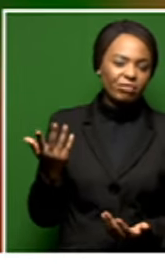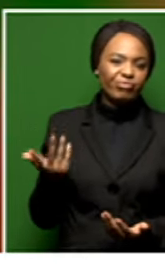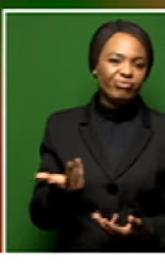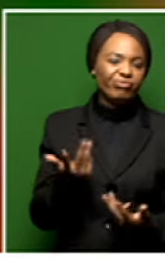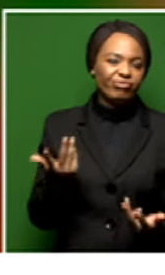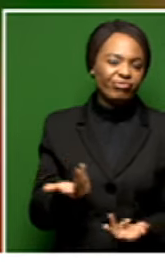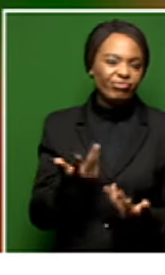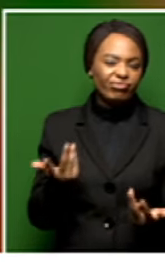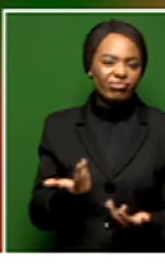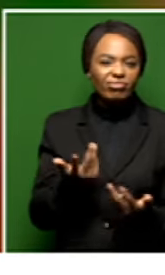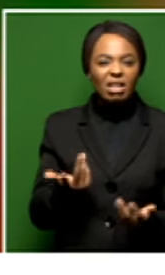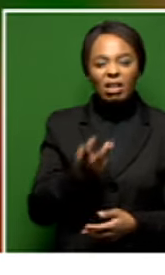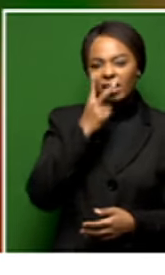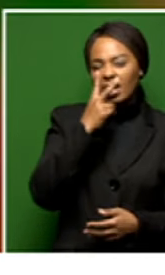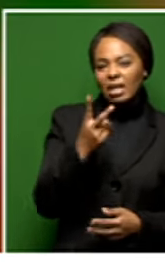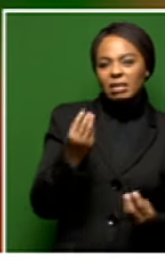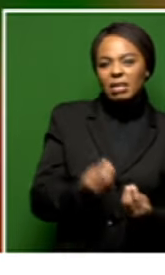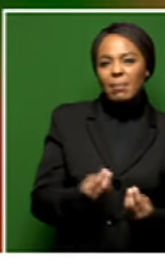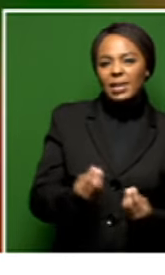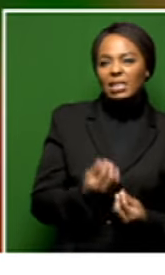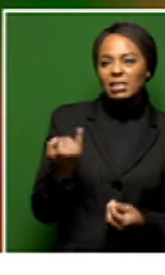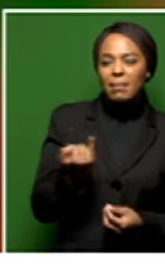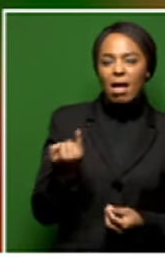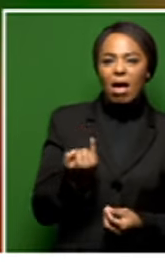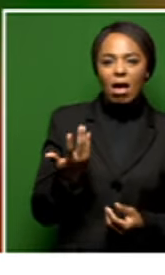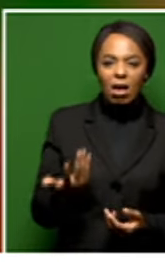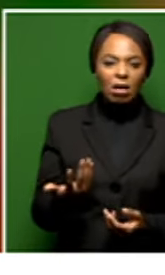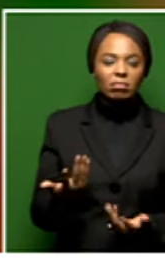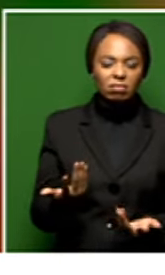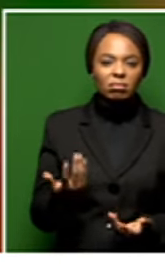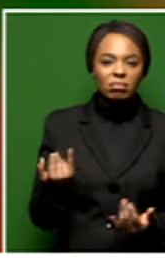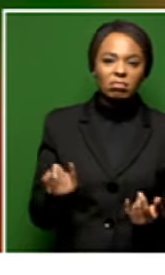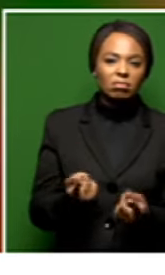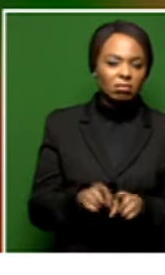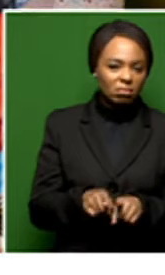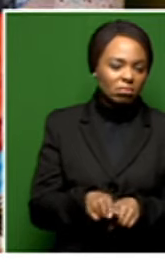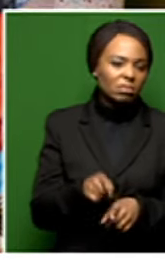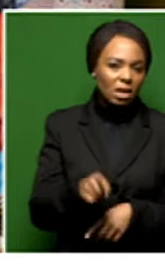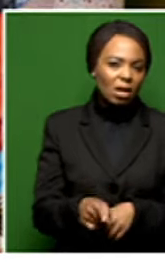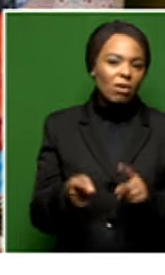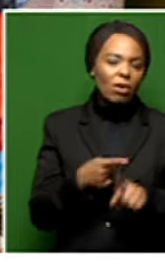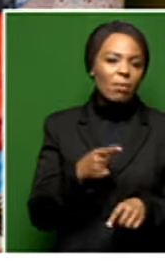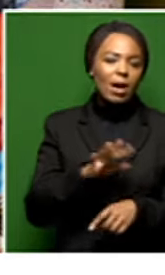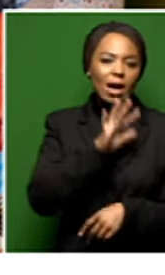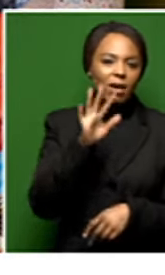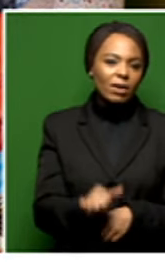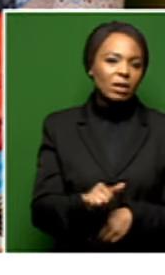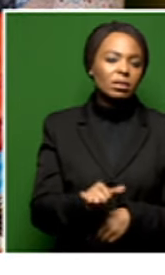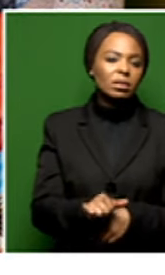seen kind of like similar works that are coming outside of the African continent. You